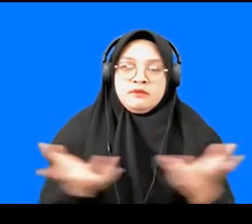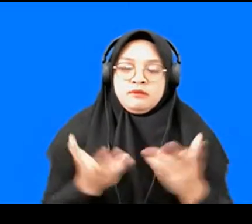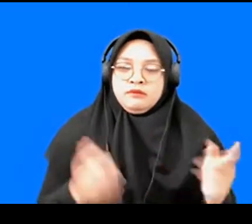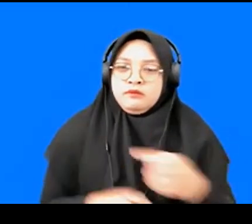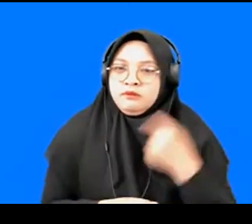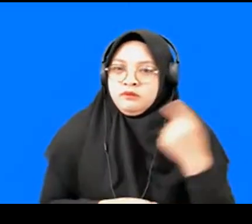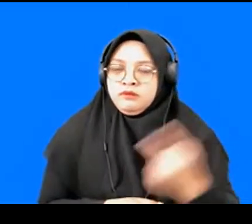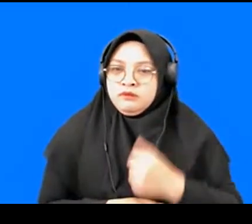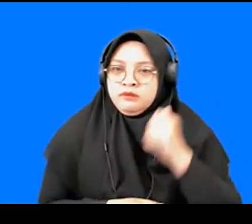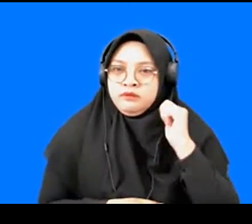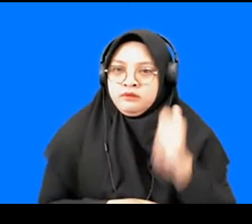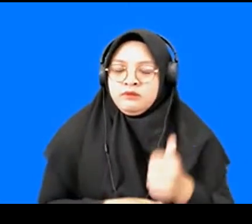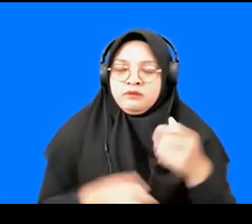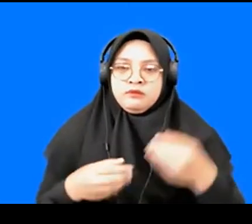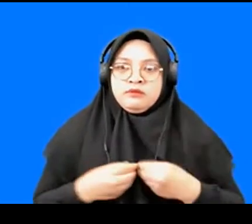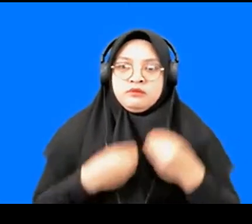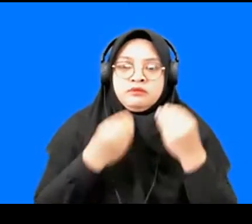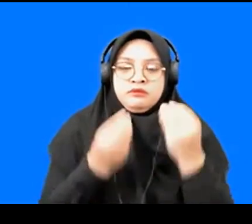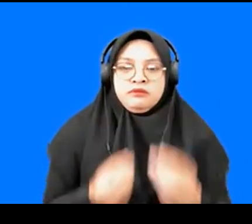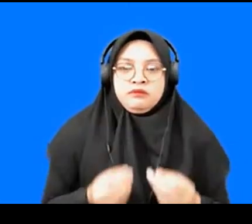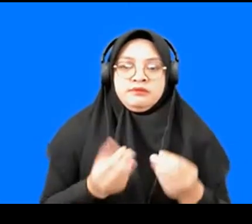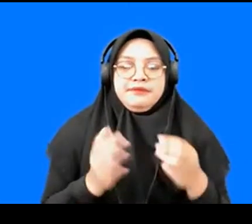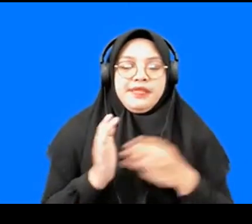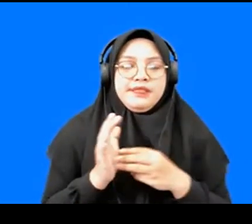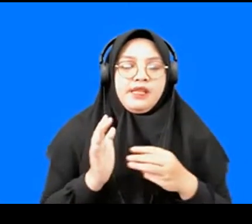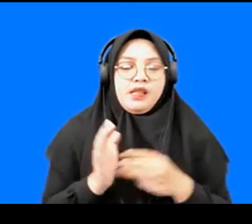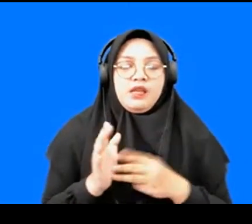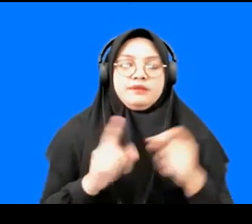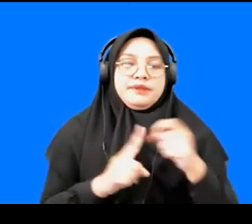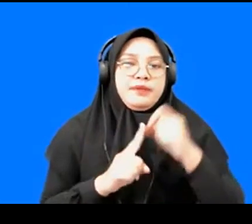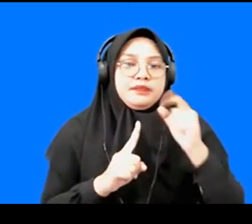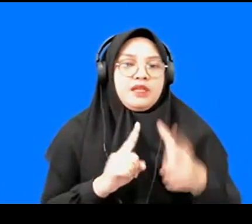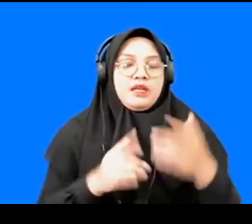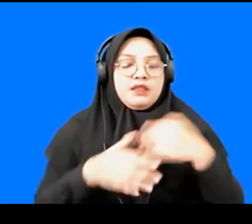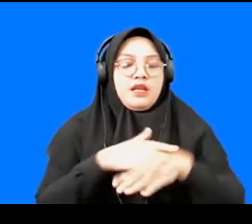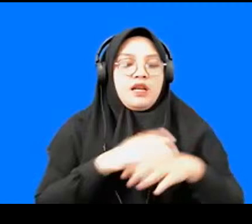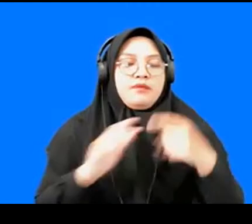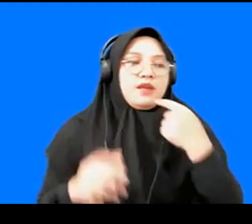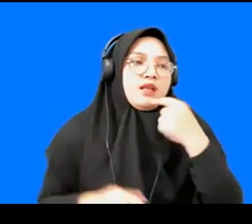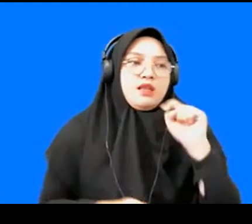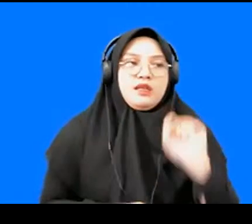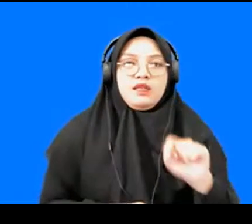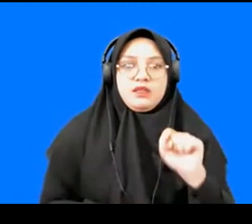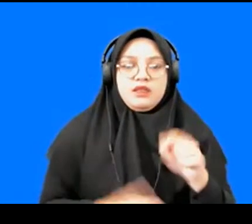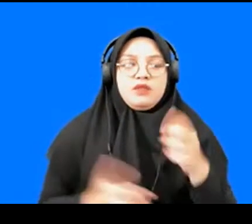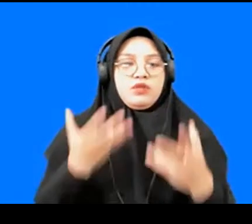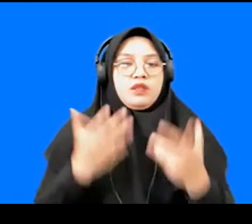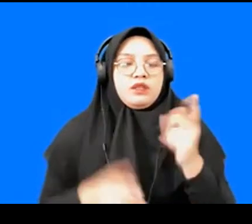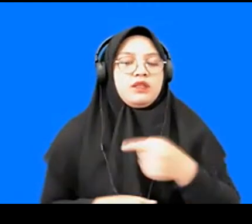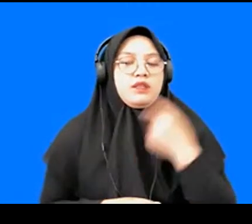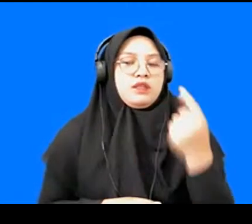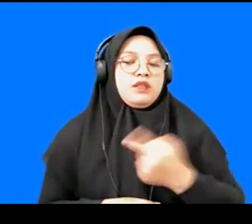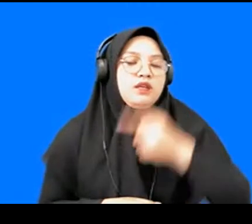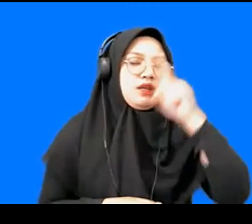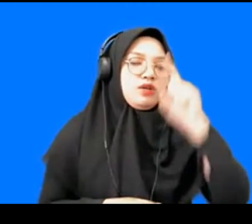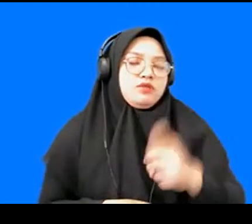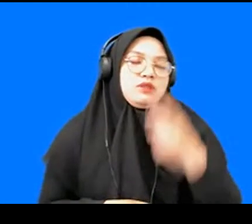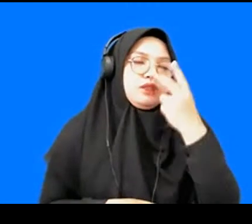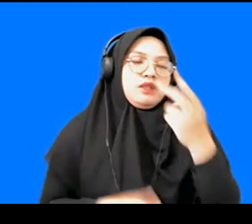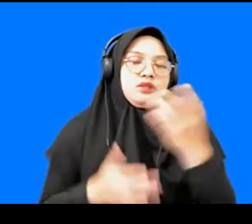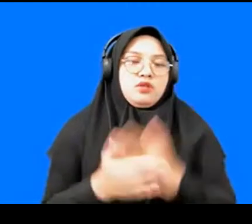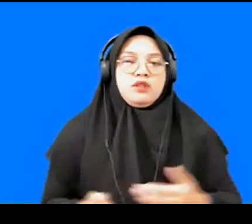issues. So I have already said that we have to have a condition. And I think the root lies